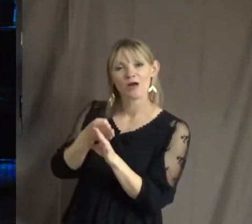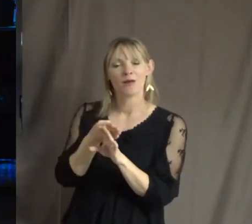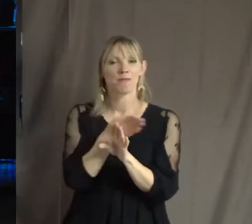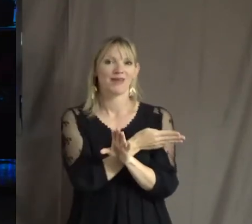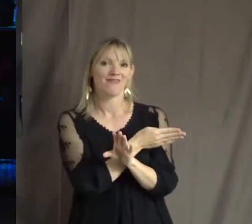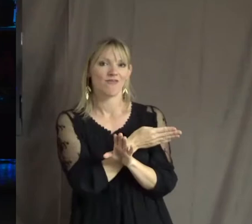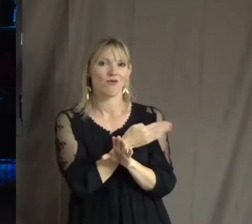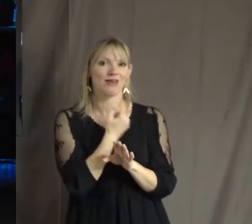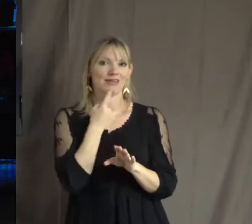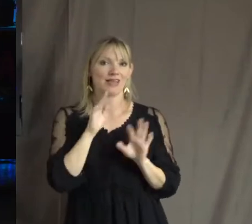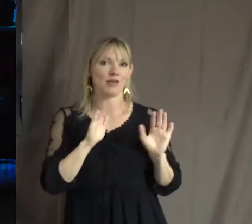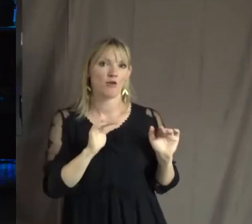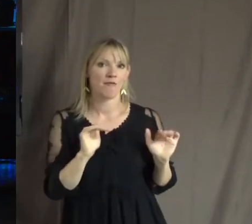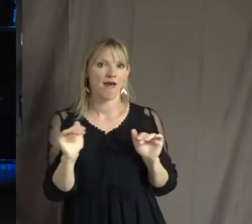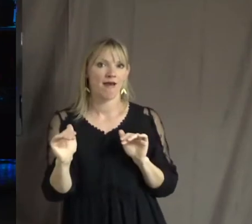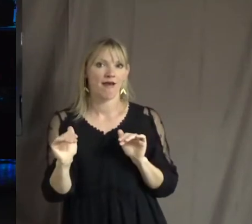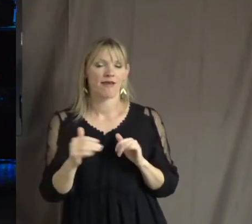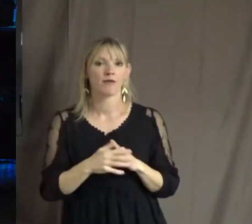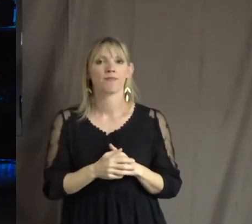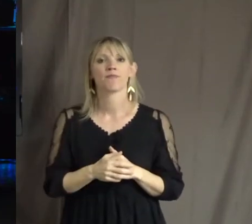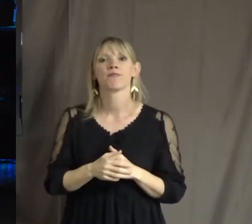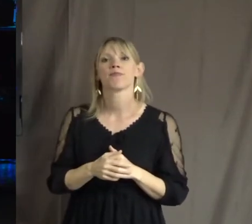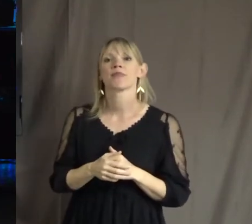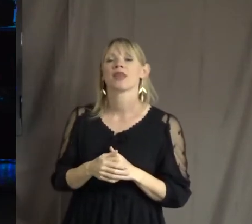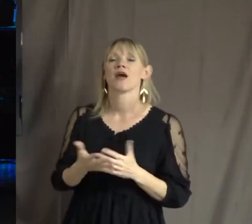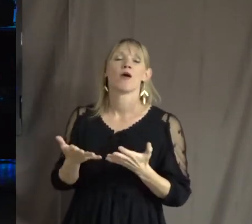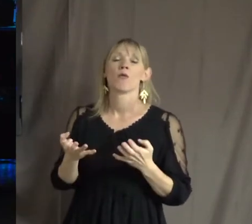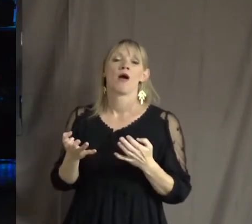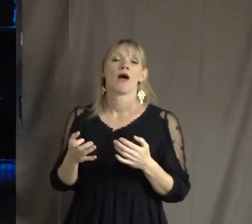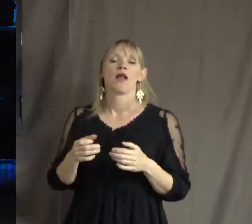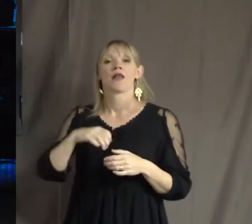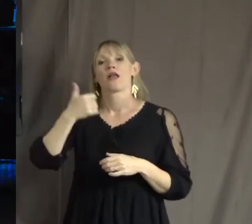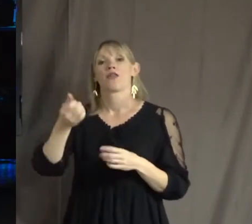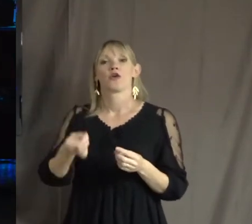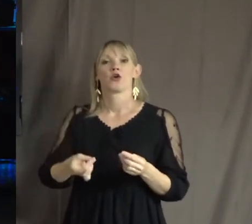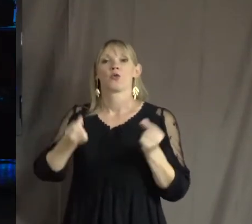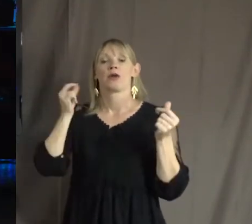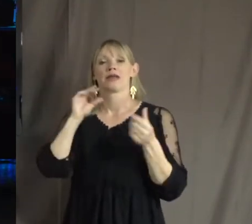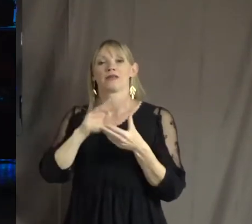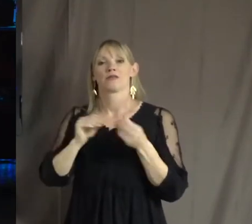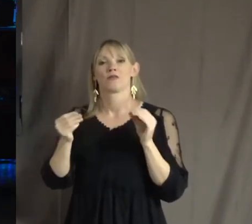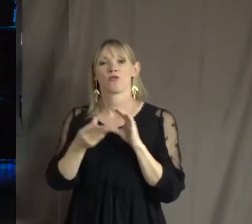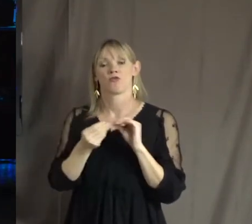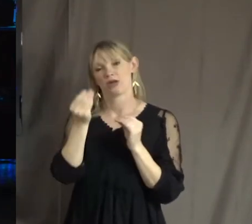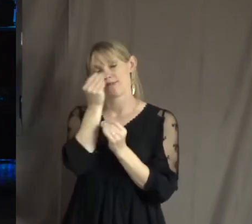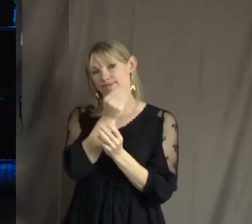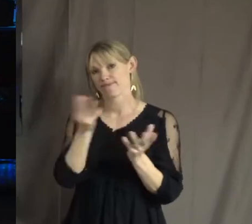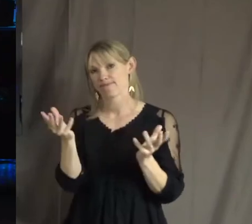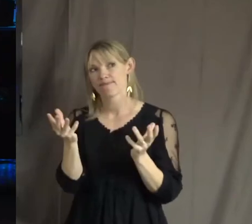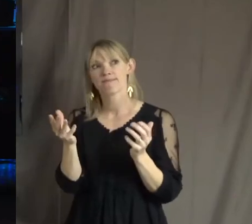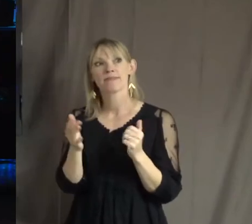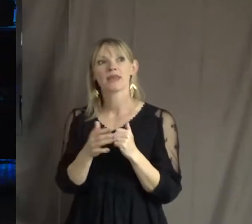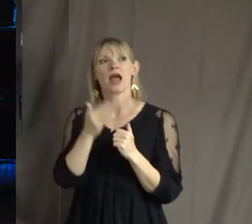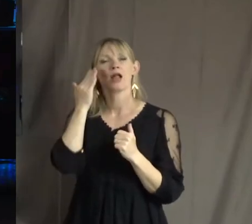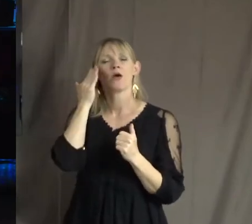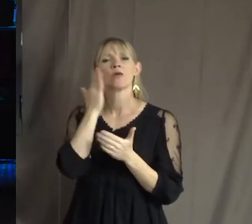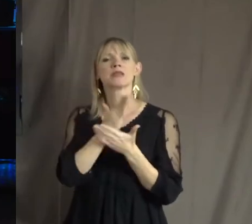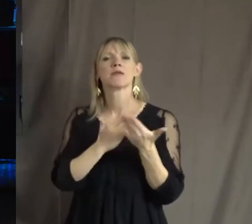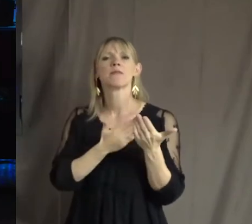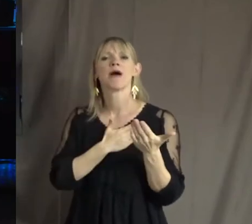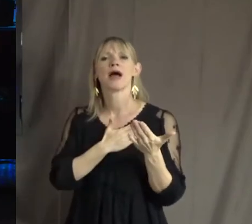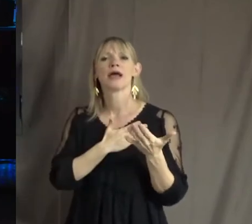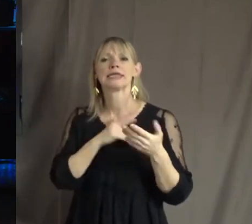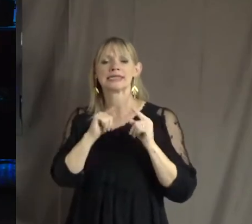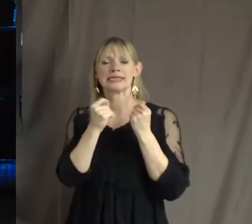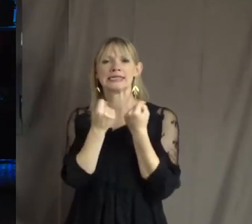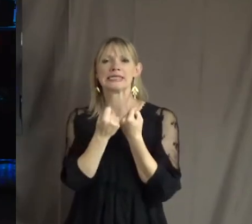say goodbye. I want to share a quick little story. And I know some of my bereavement